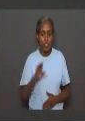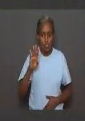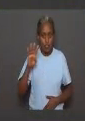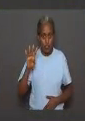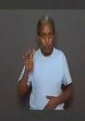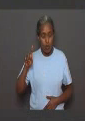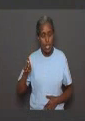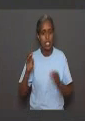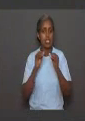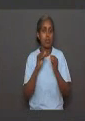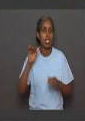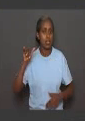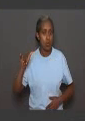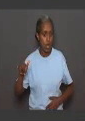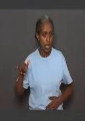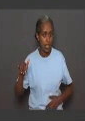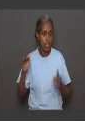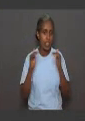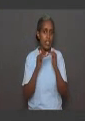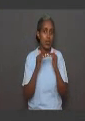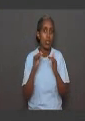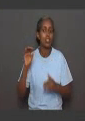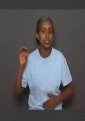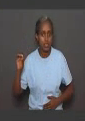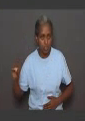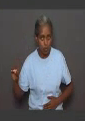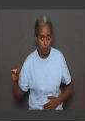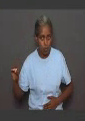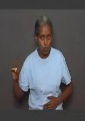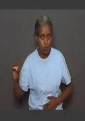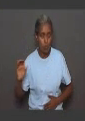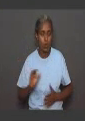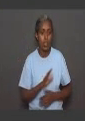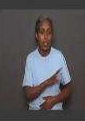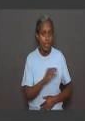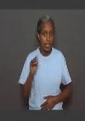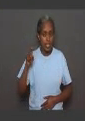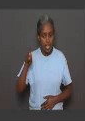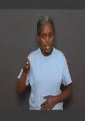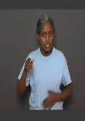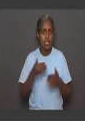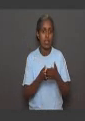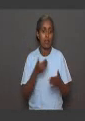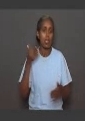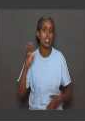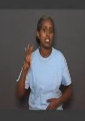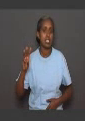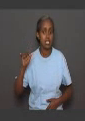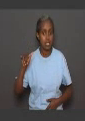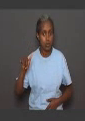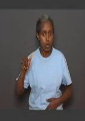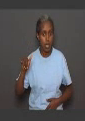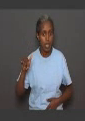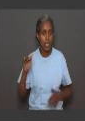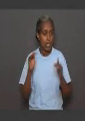4x plus y equals 0, and x minus